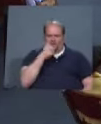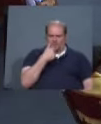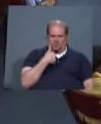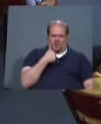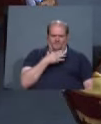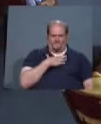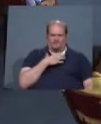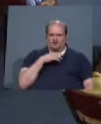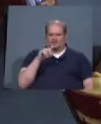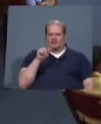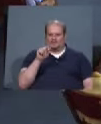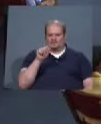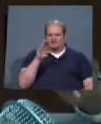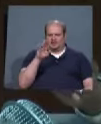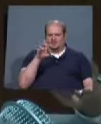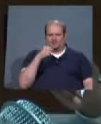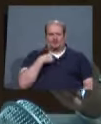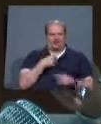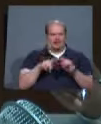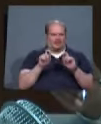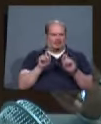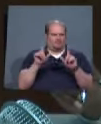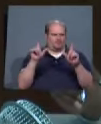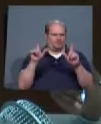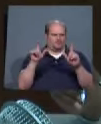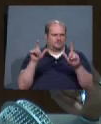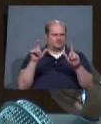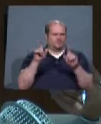my tablet, so I can't pull this up.